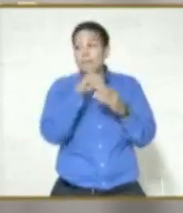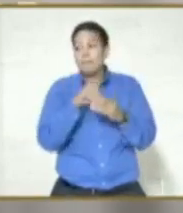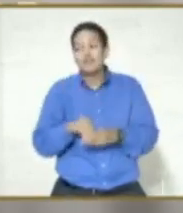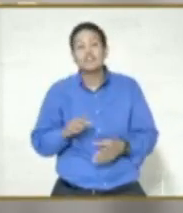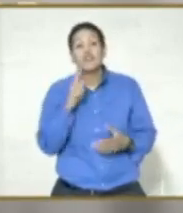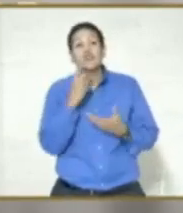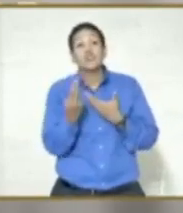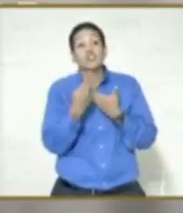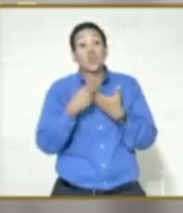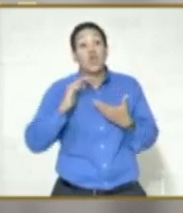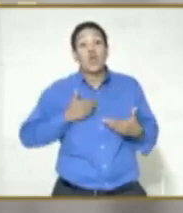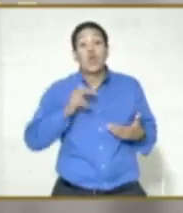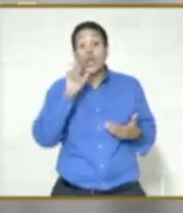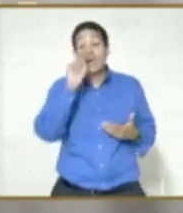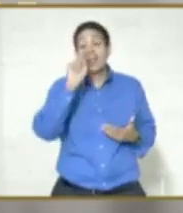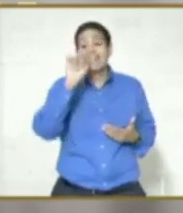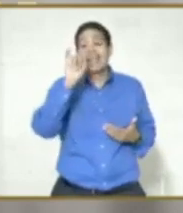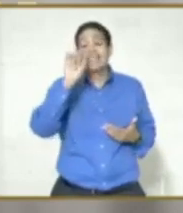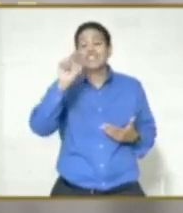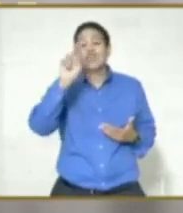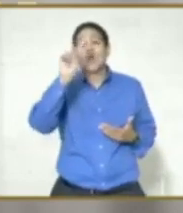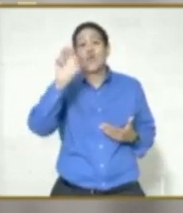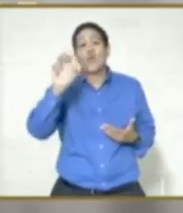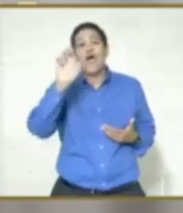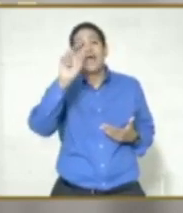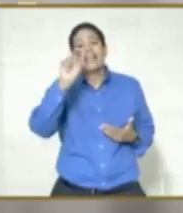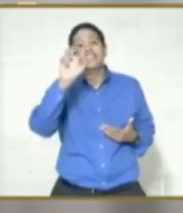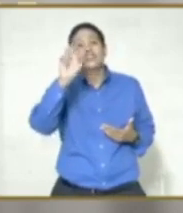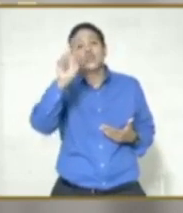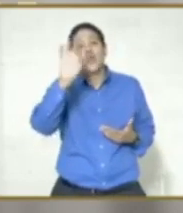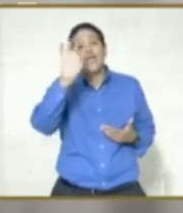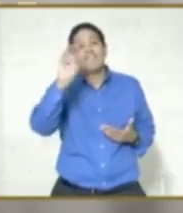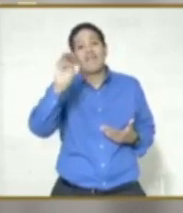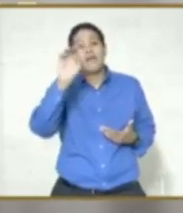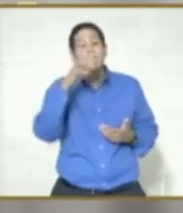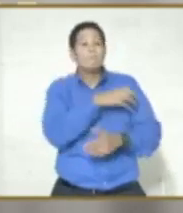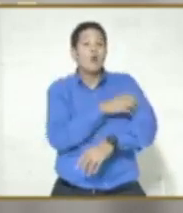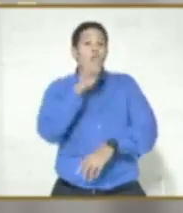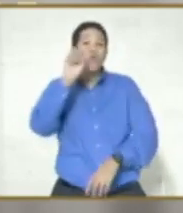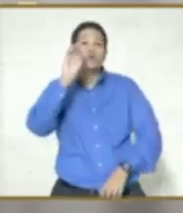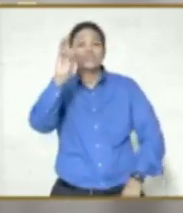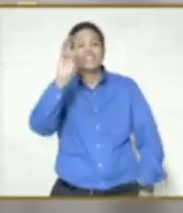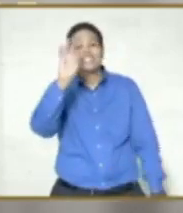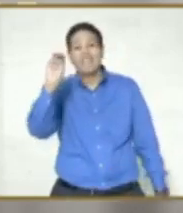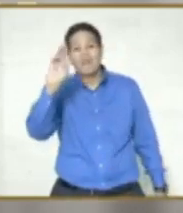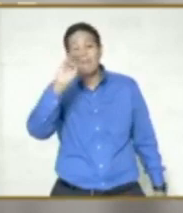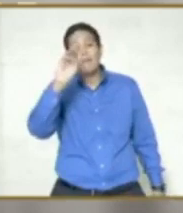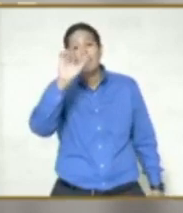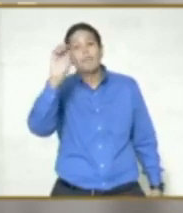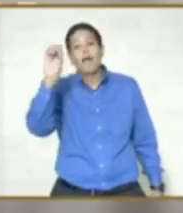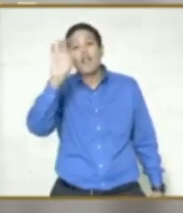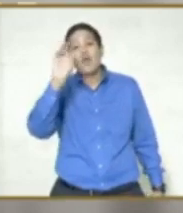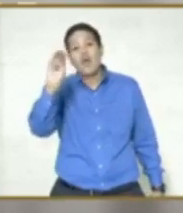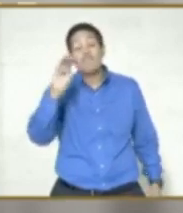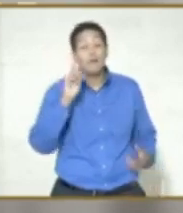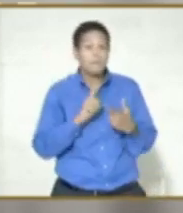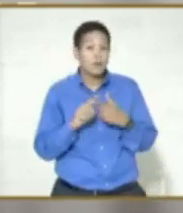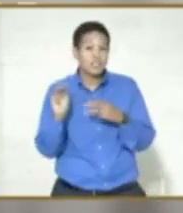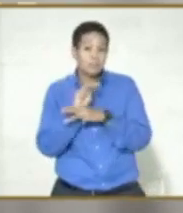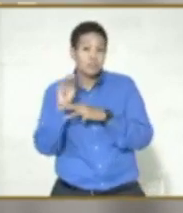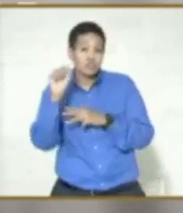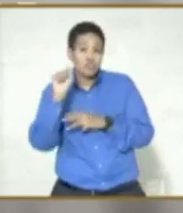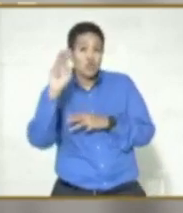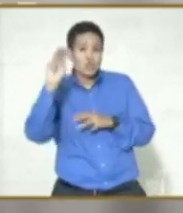joining us on Nationwide News Network, NCU FM, Power 106 FM, and Mellow FM, as well as the ministry's social